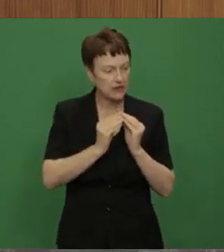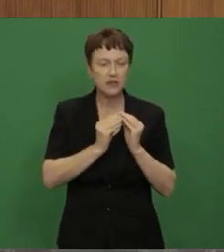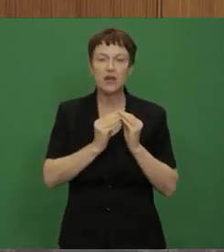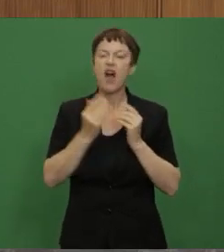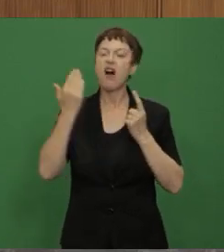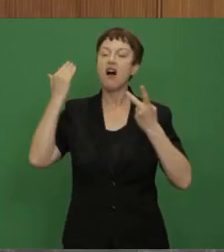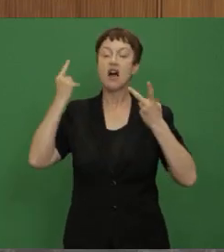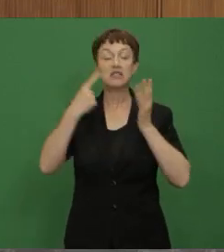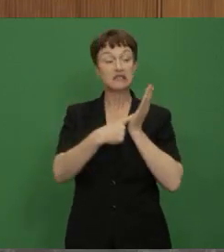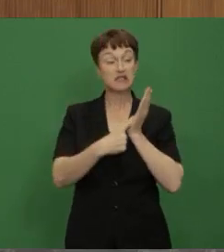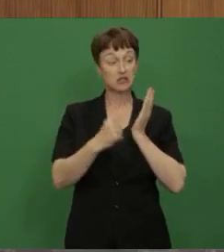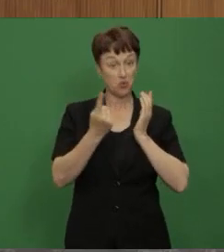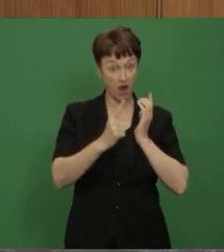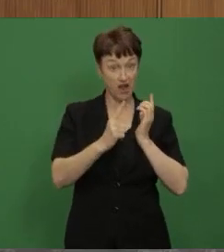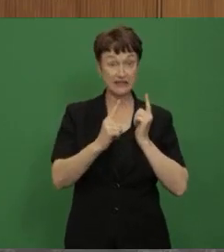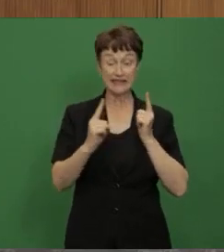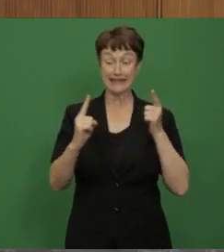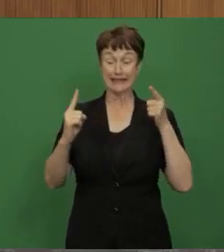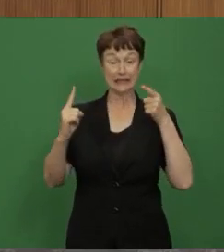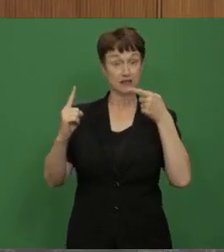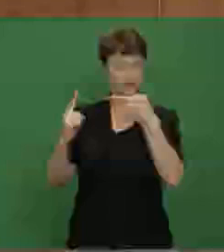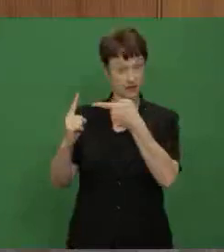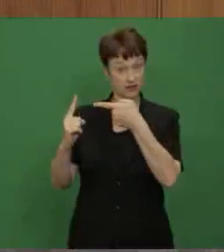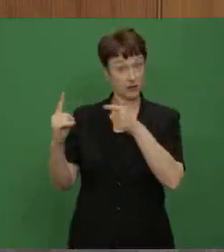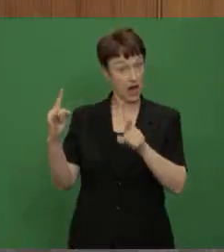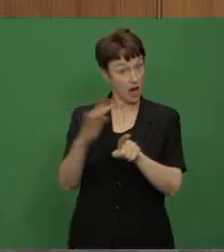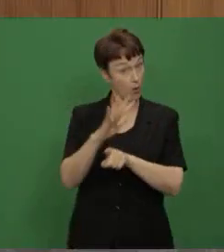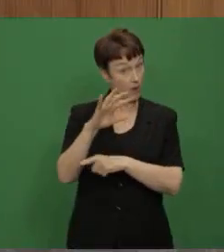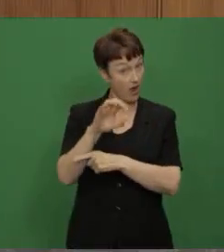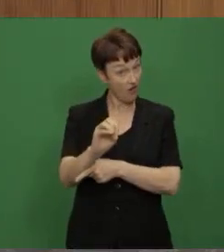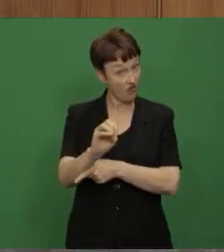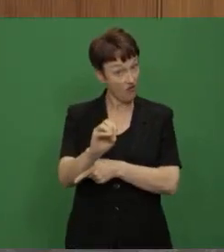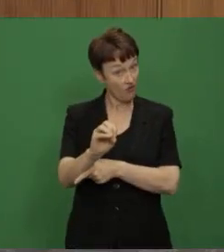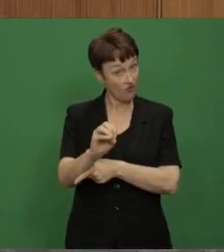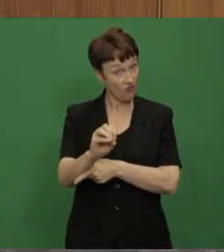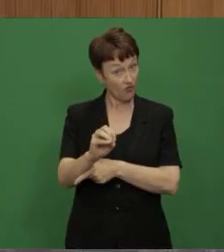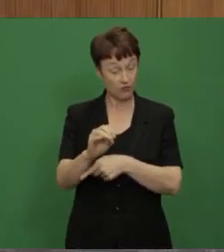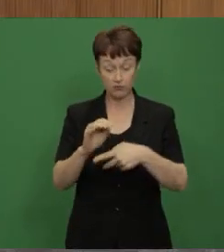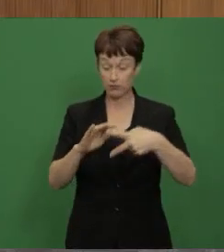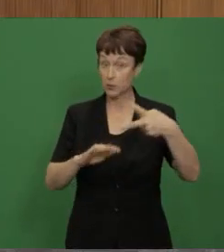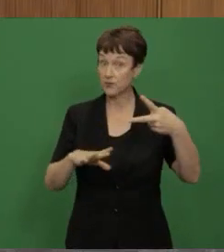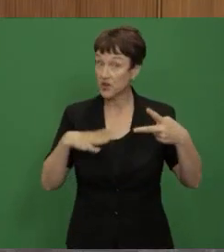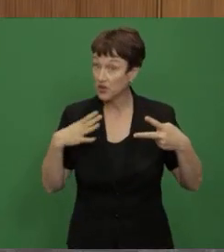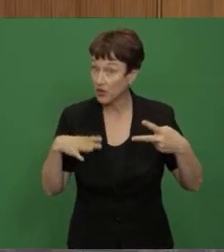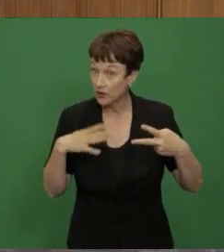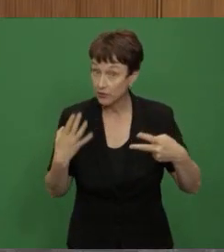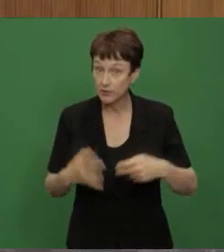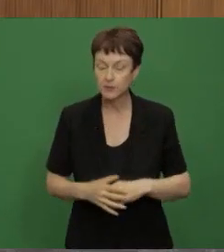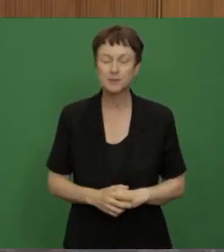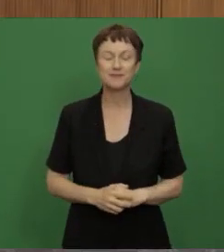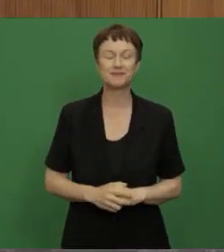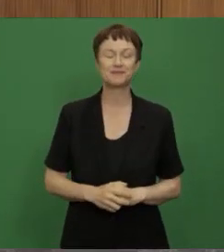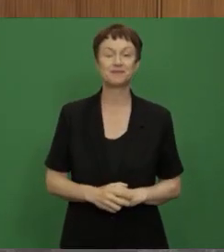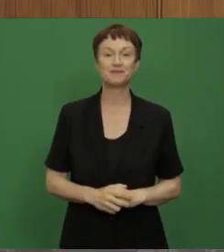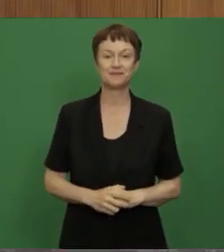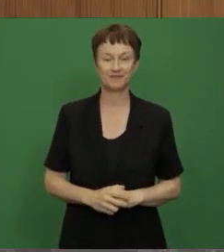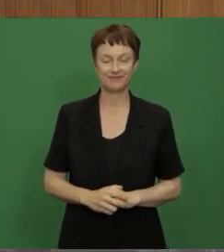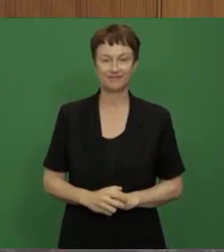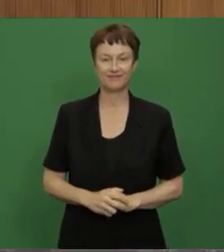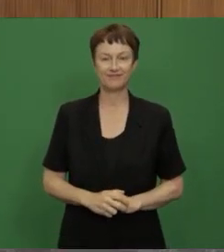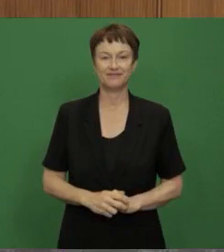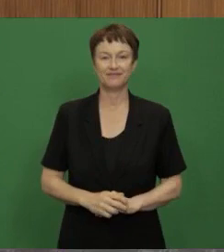Is that all from the analysts? That's all for now. Yes, thank you. Distinguished panel.